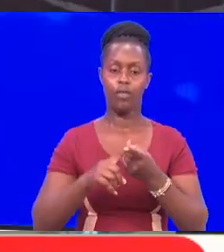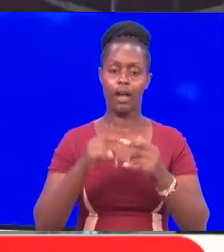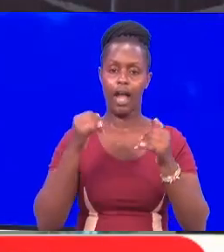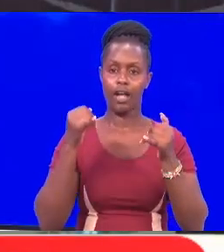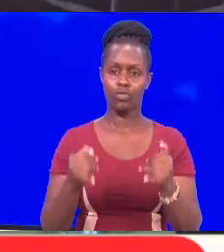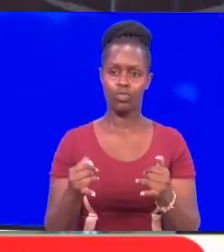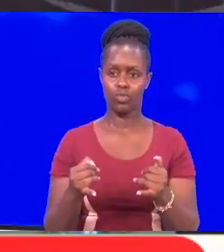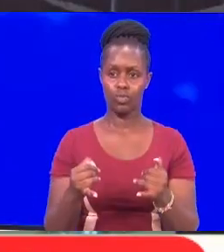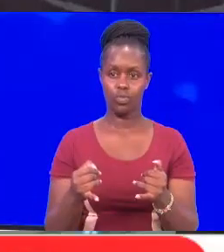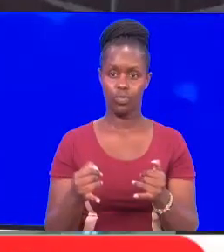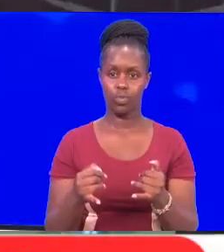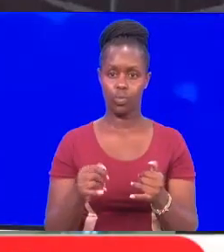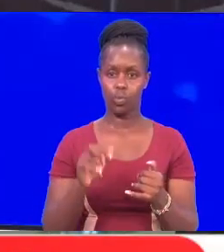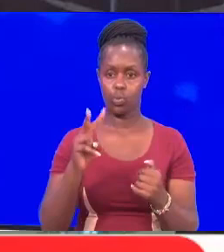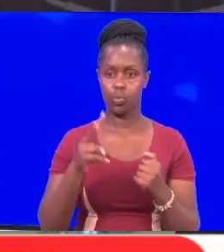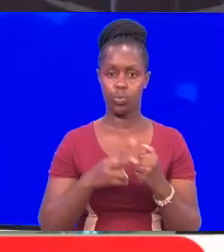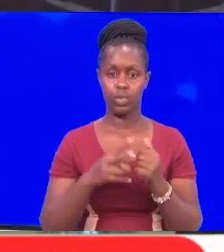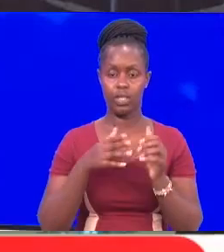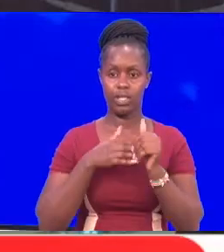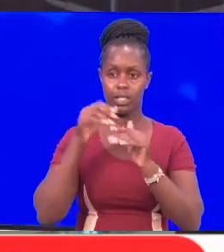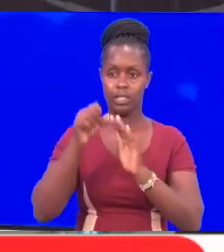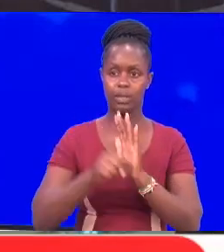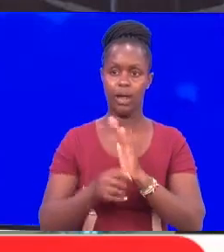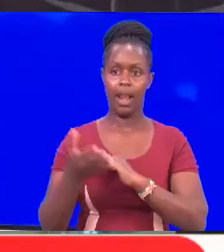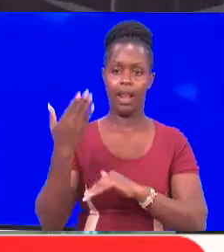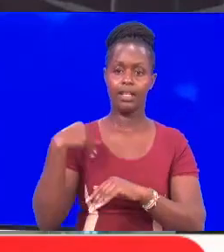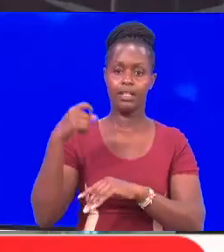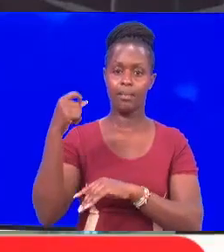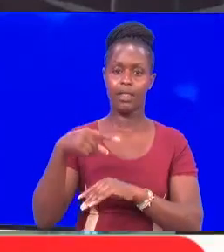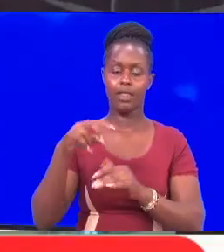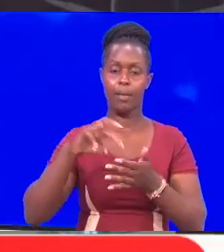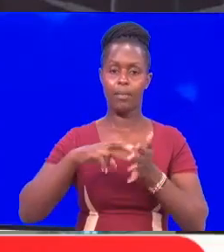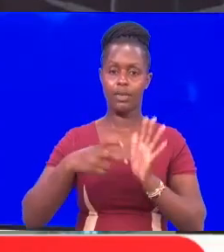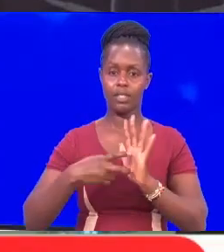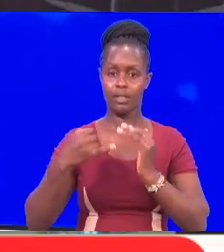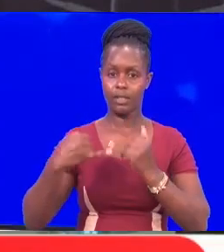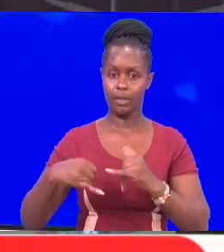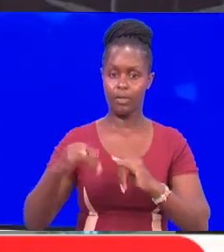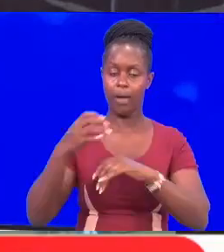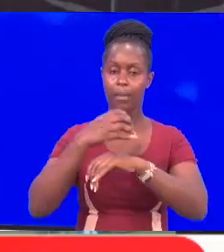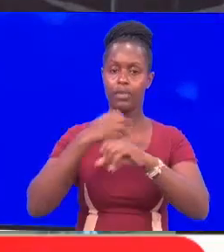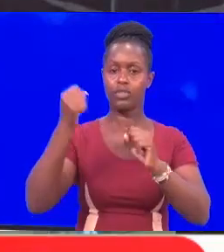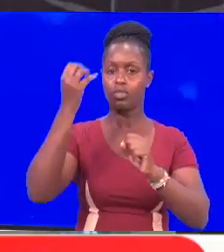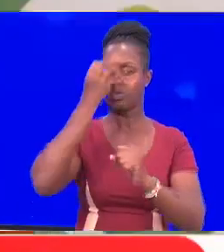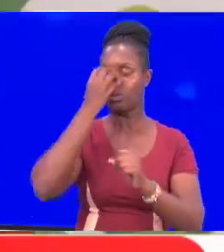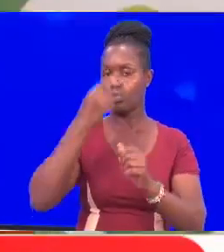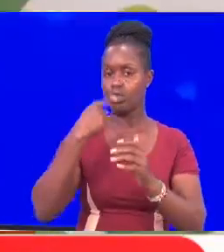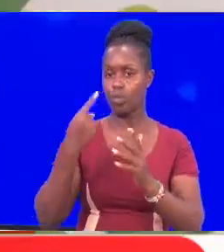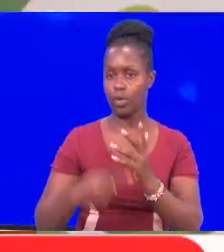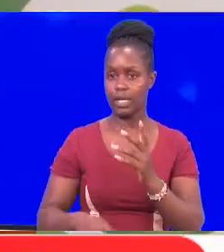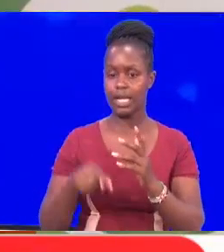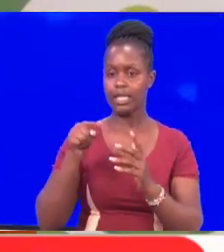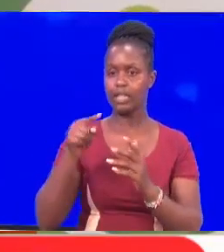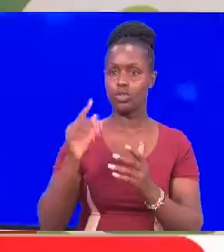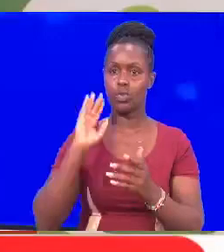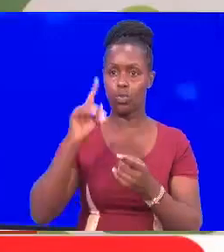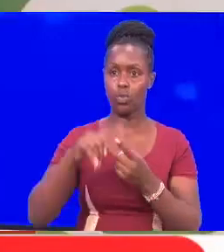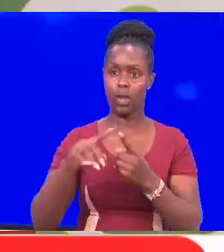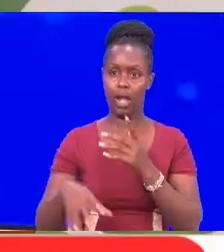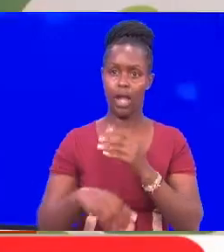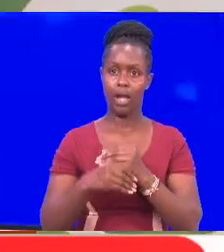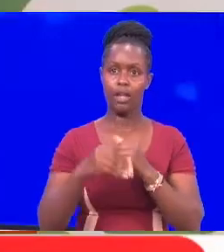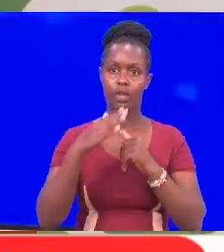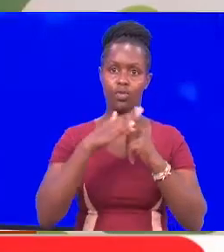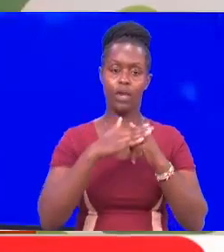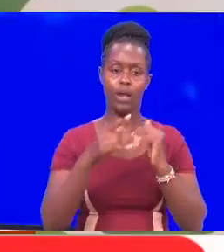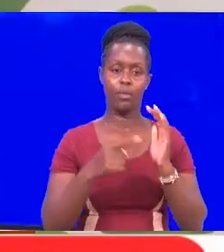27 billion shillings last mile connectivity project contract. President William Ruto said that this will add to the 9.6